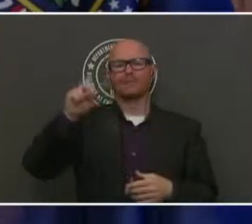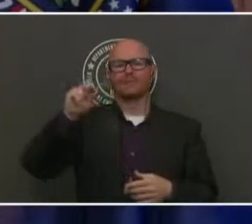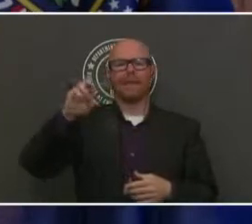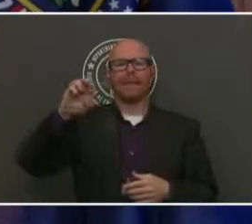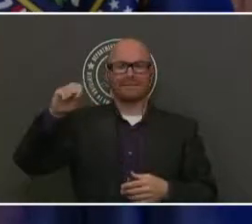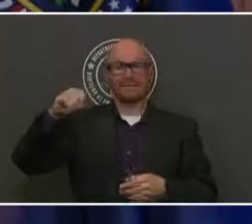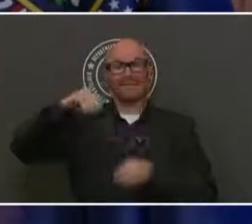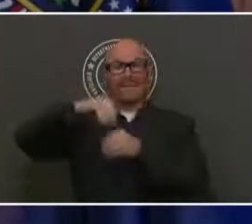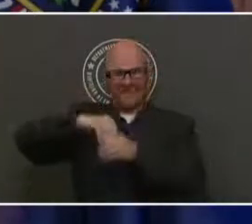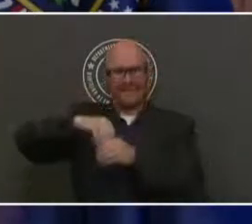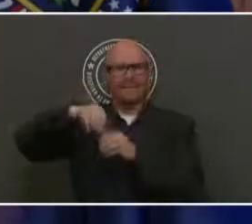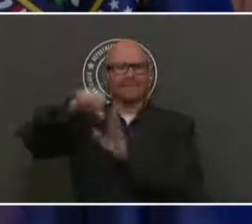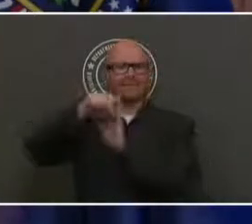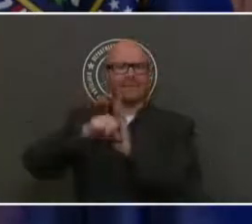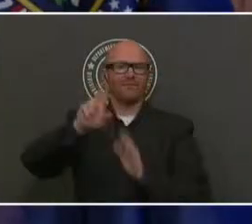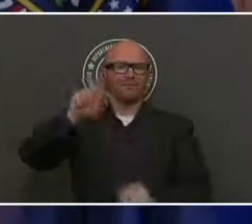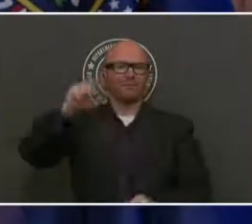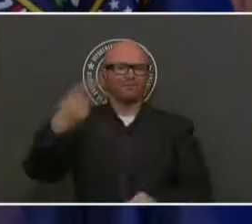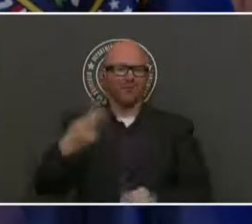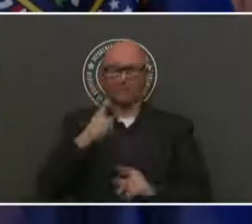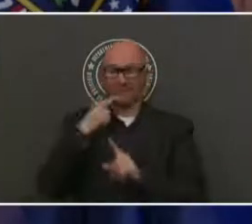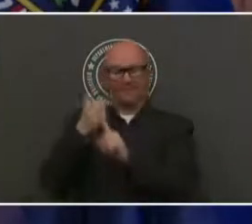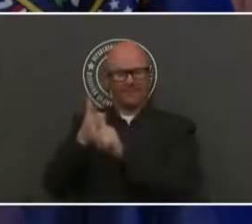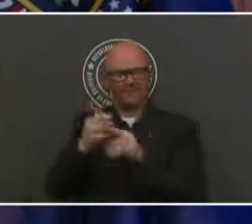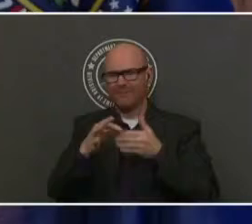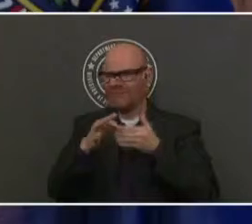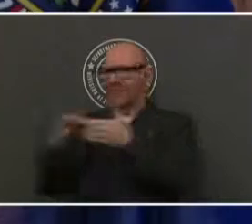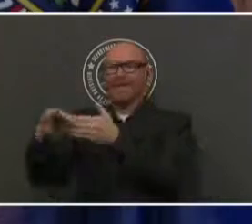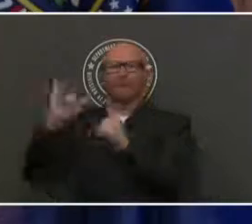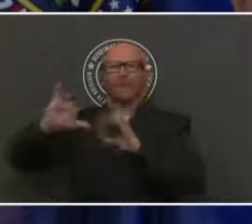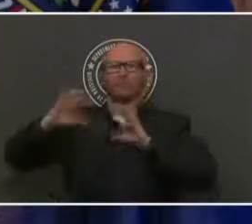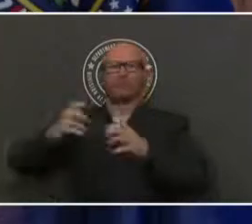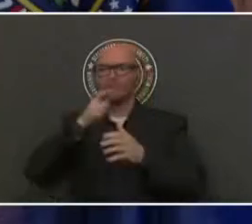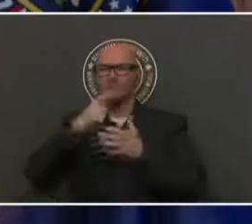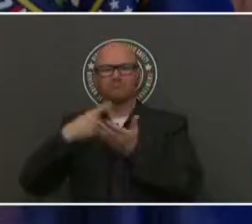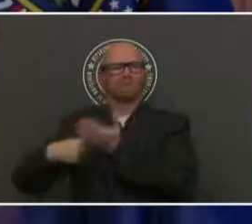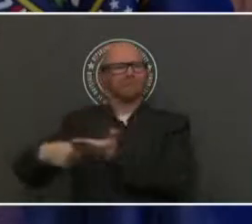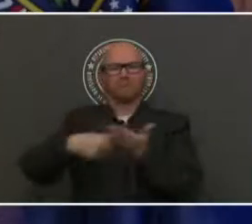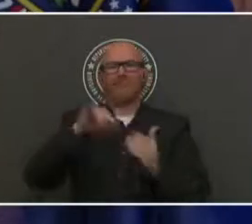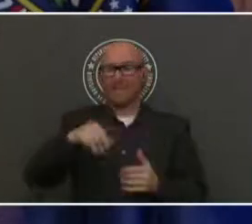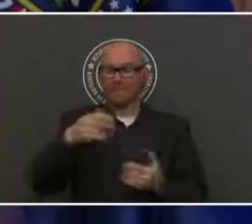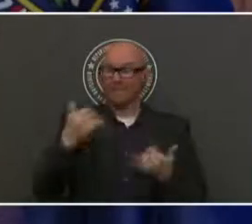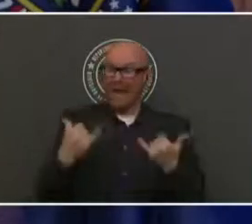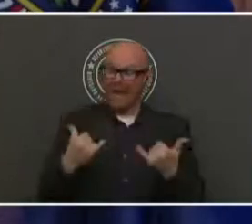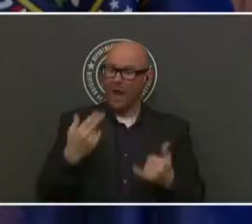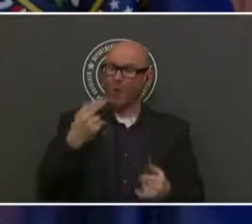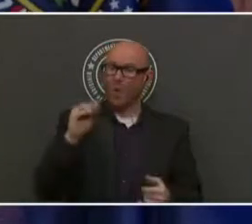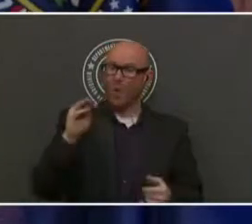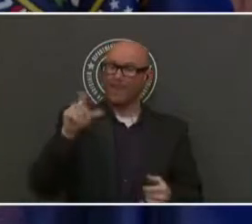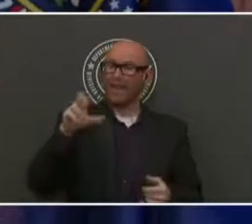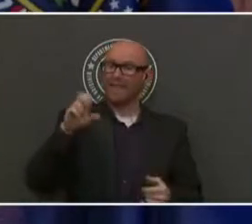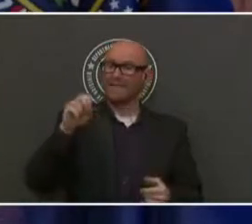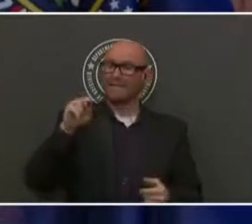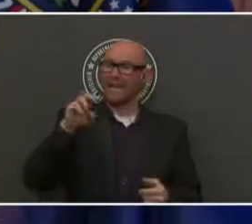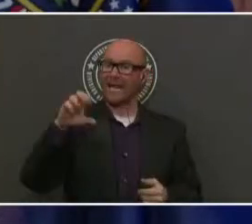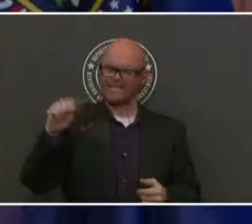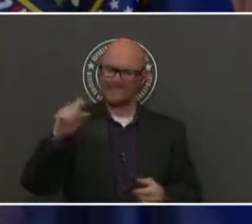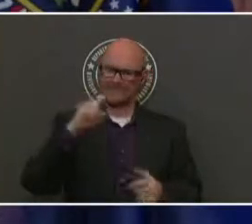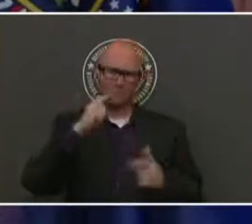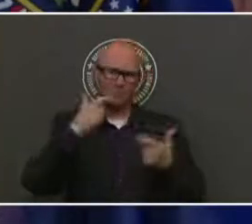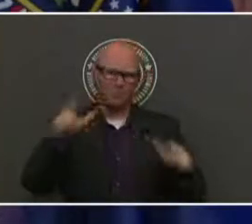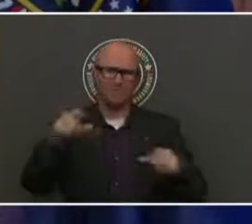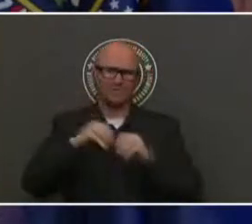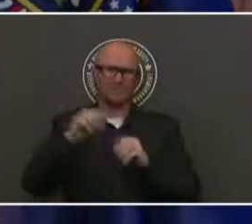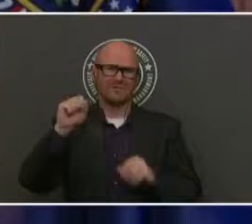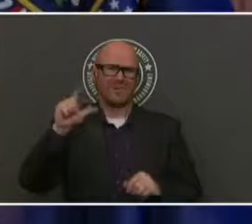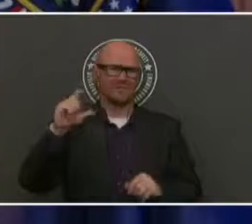former President Niederhauser has said he is willing to jump in quickly. It is important that he engage very quickly with